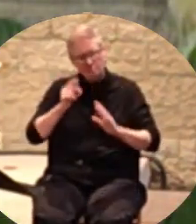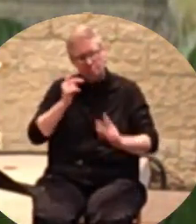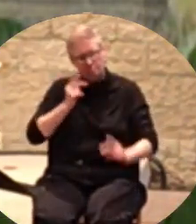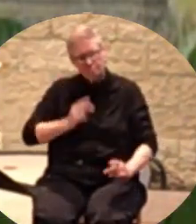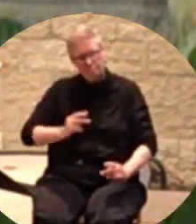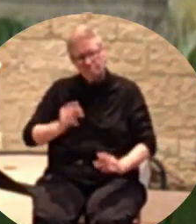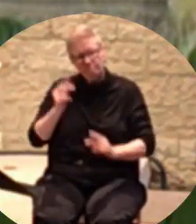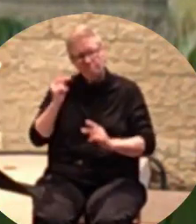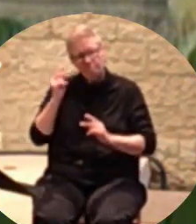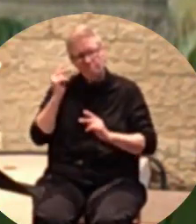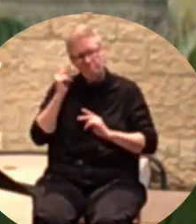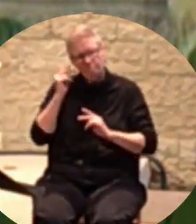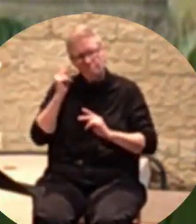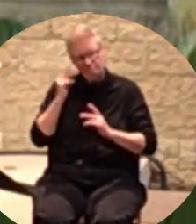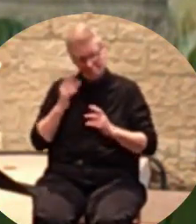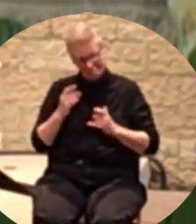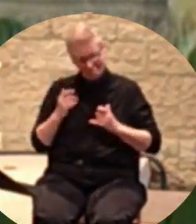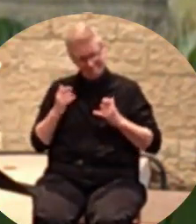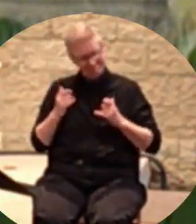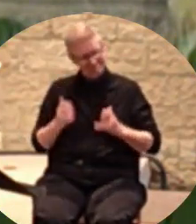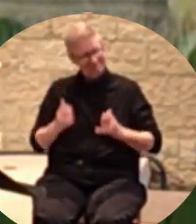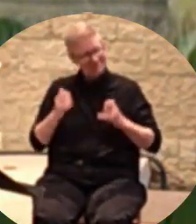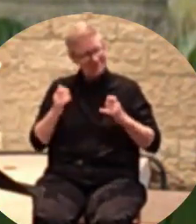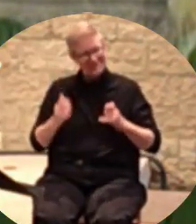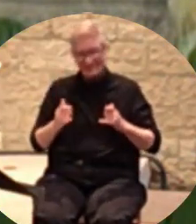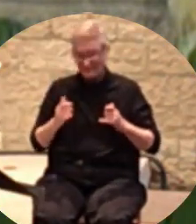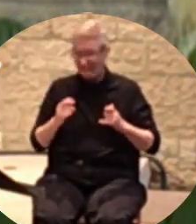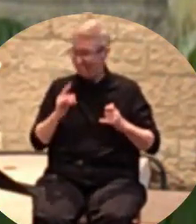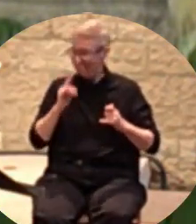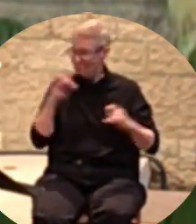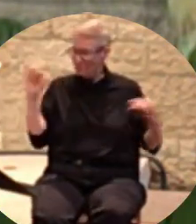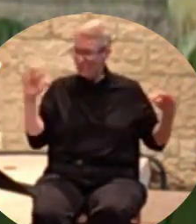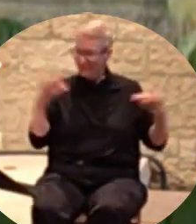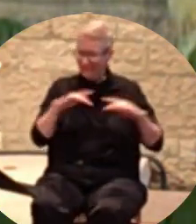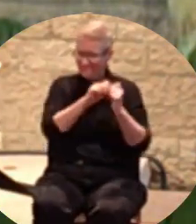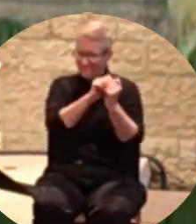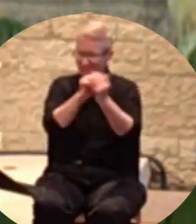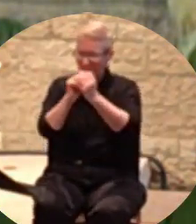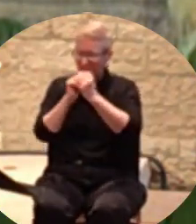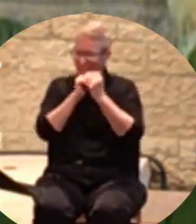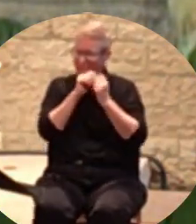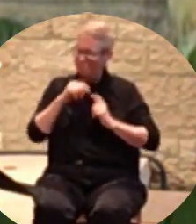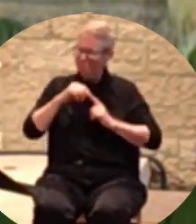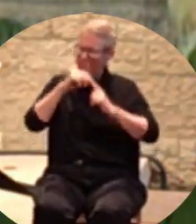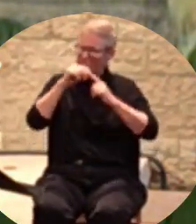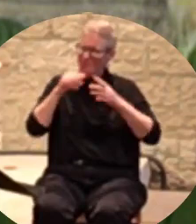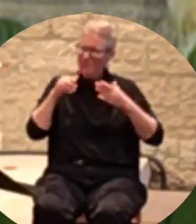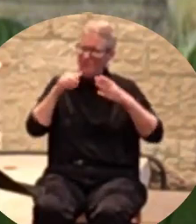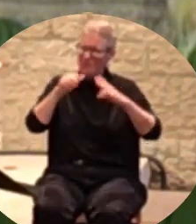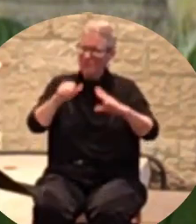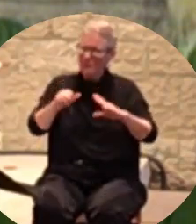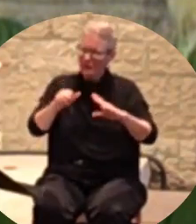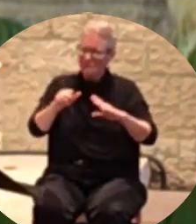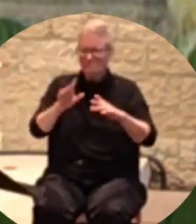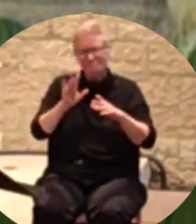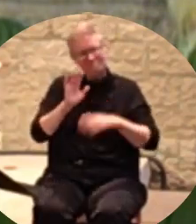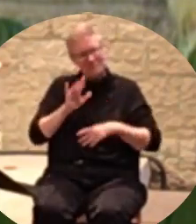Today, gathered in this most unique way, in spirit, though not in physical